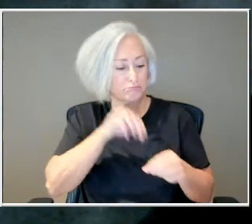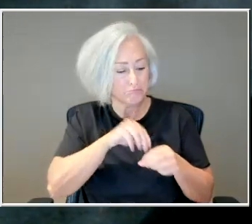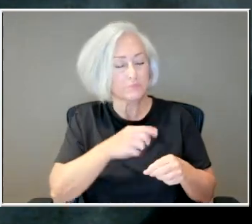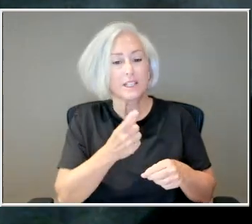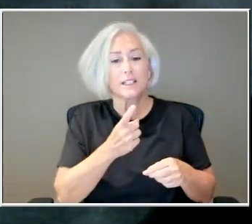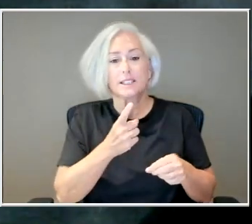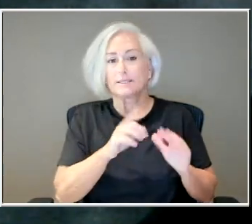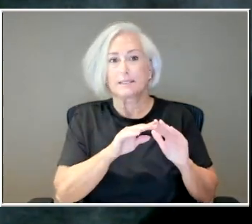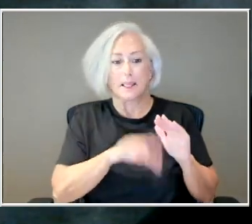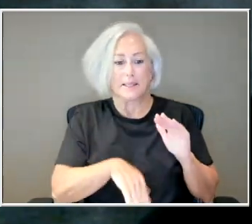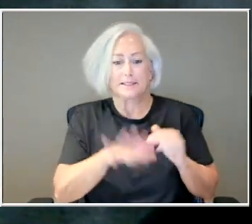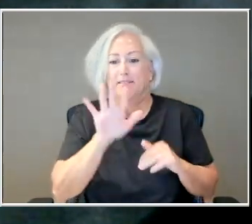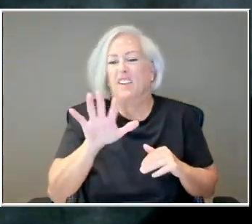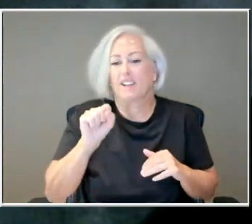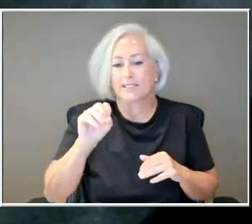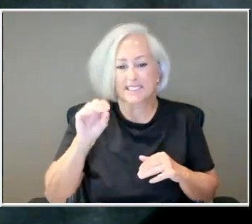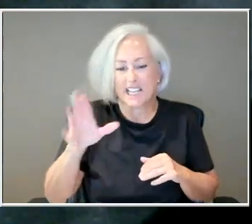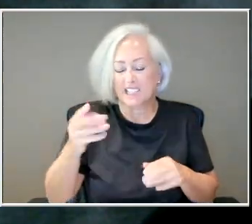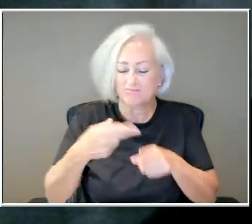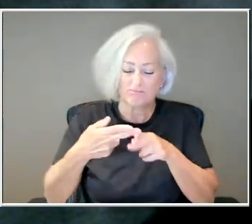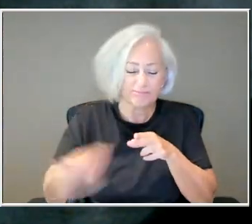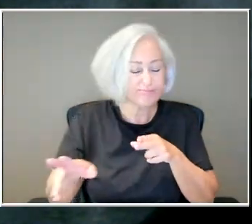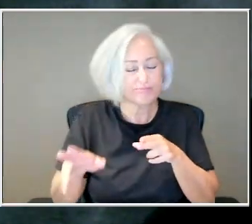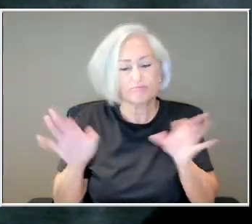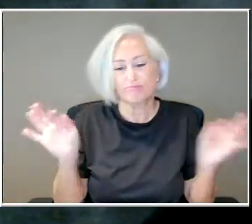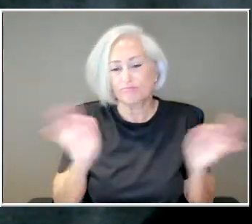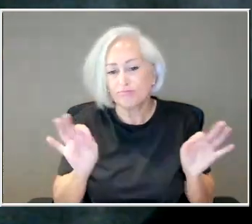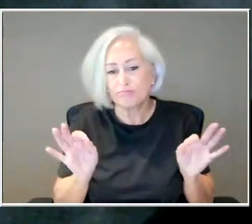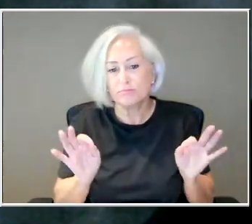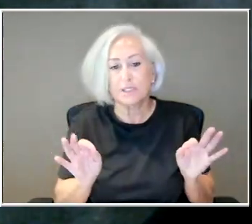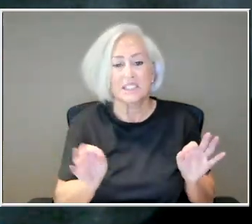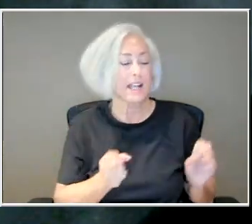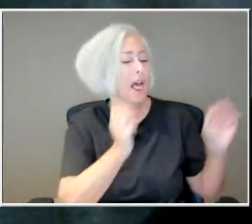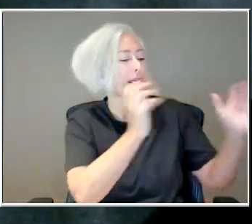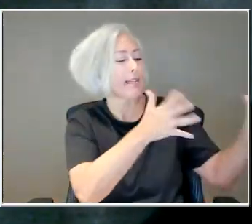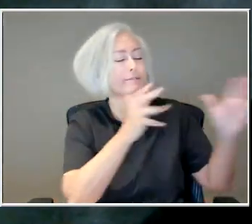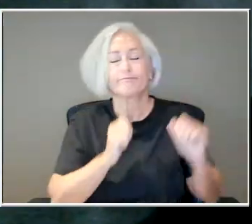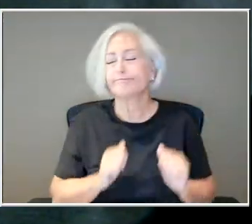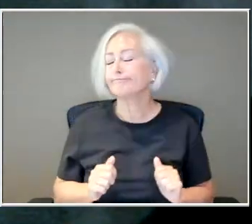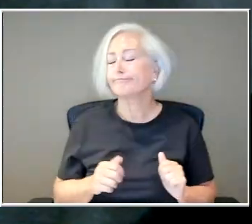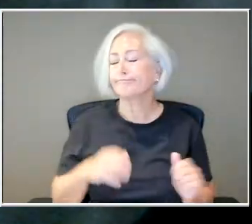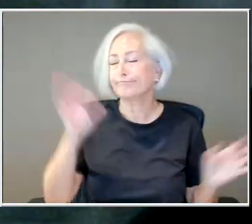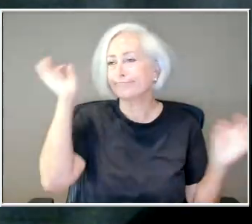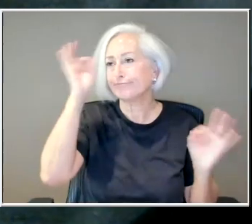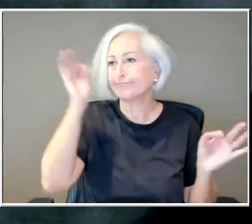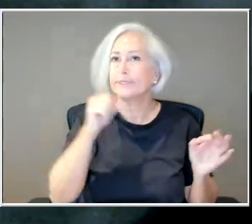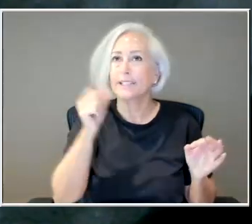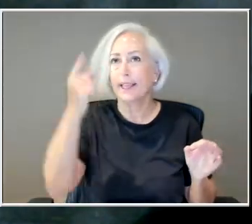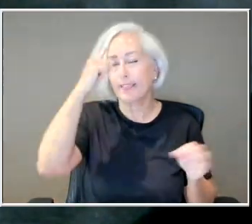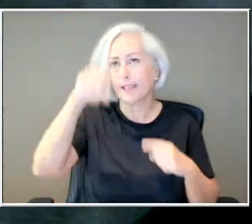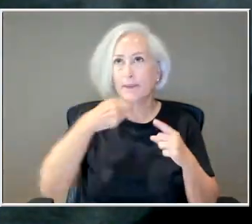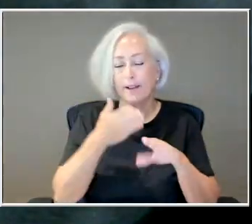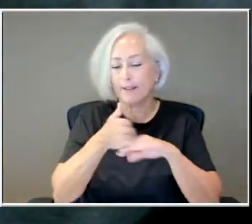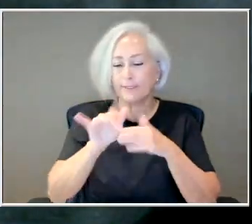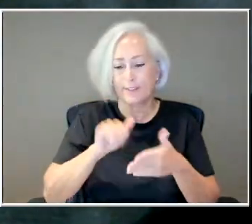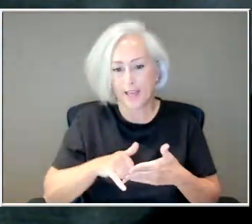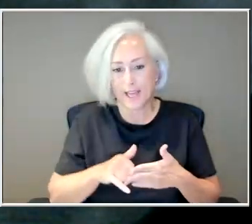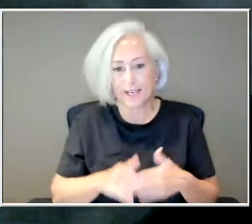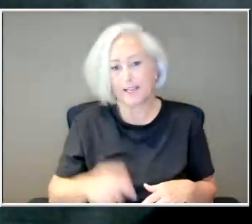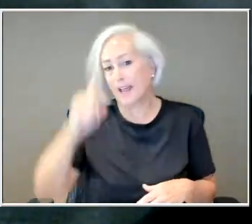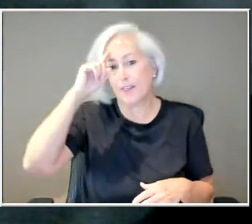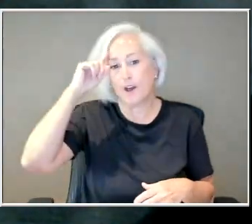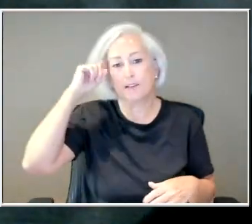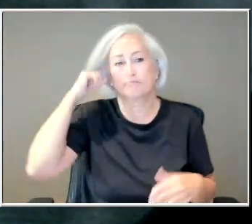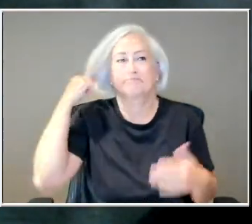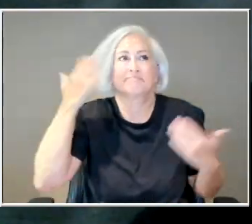than 5 seconds. Right, it was a very simple thing, and I threw it in, and I hardly gave it a second thought. I was like, well, if I don't know what